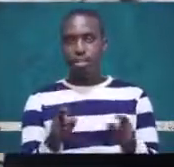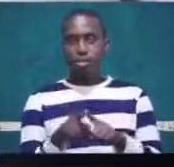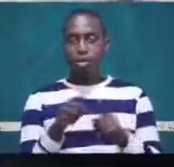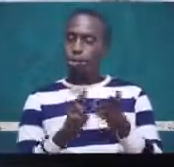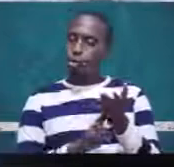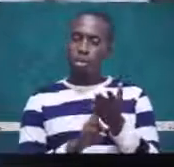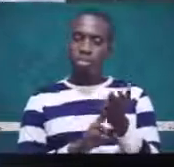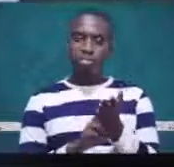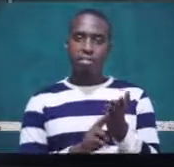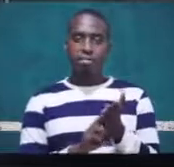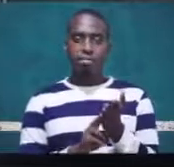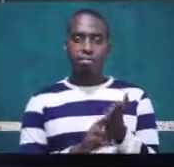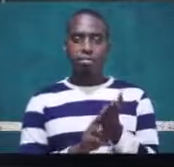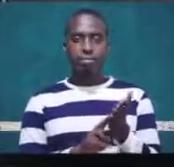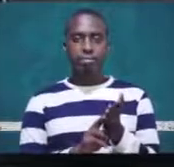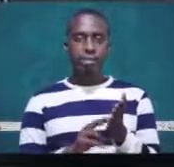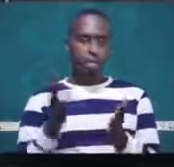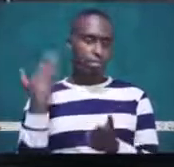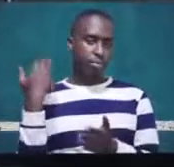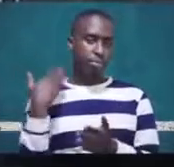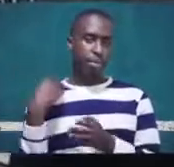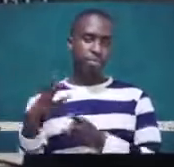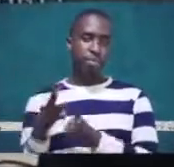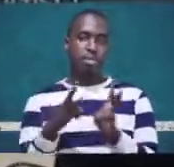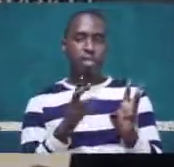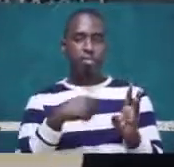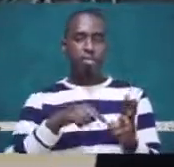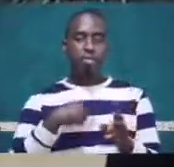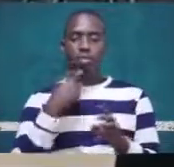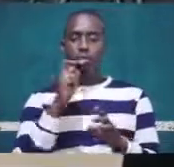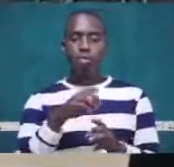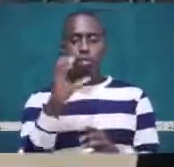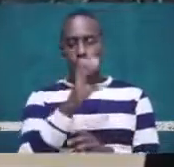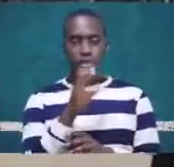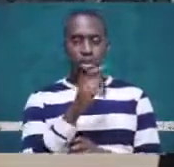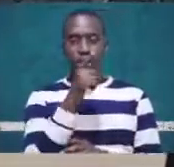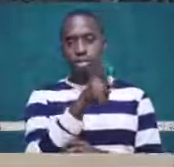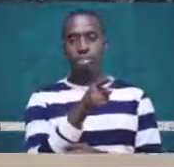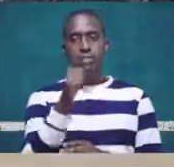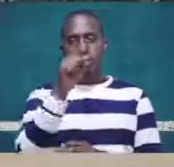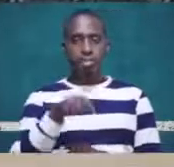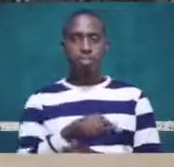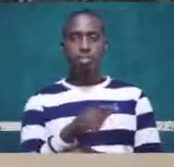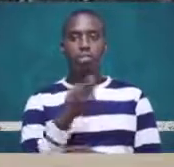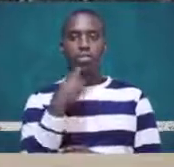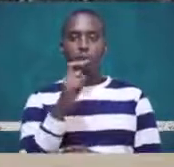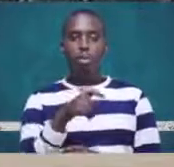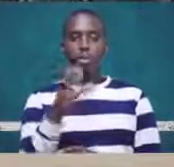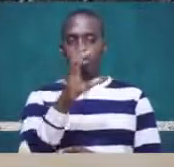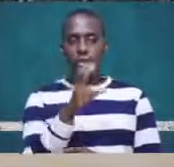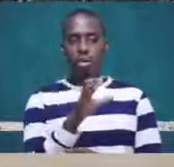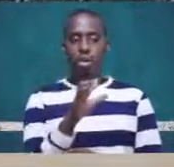applying the previous method, we are going to evaluate this integral. Means that I have to